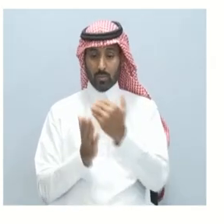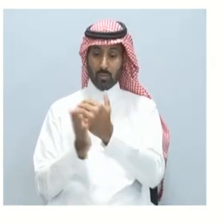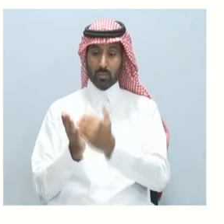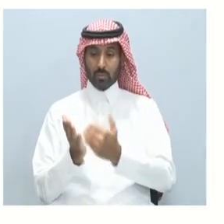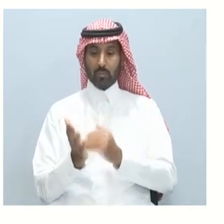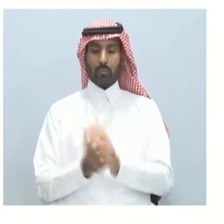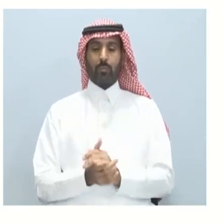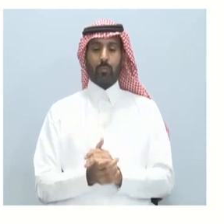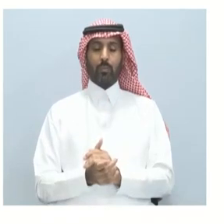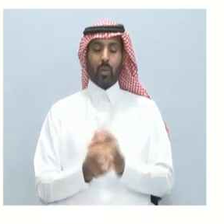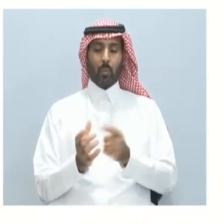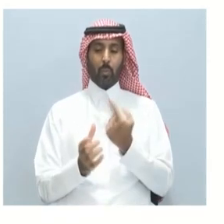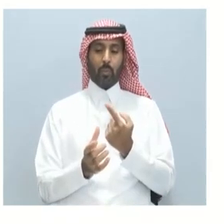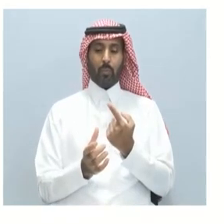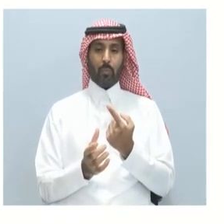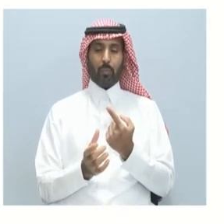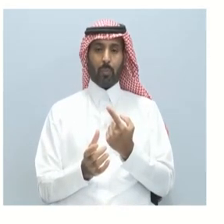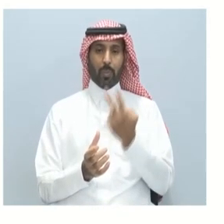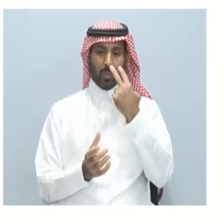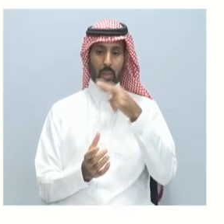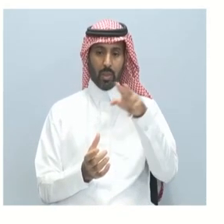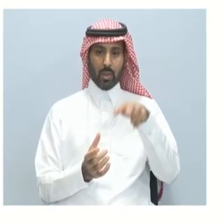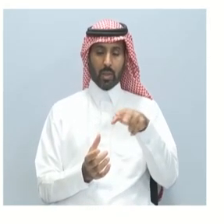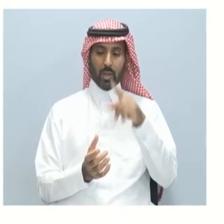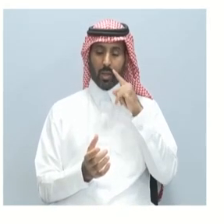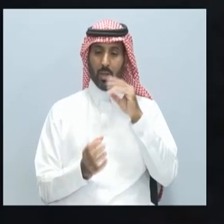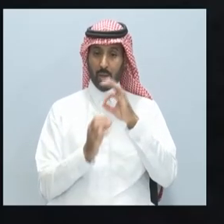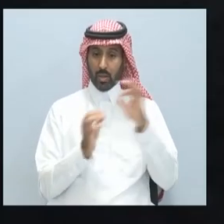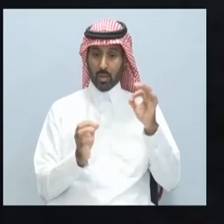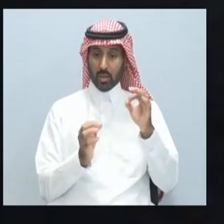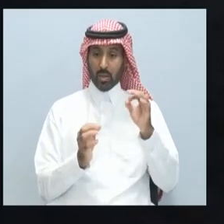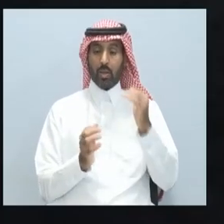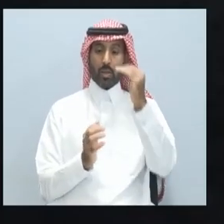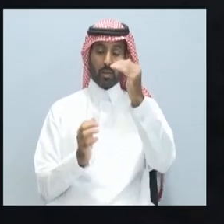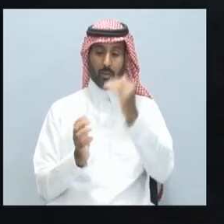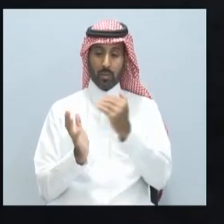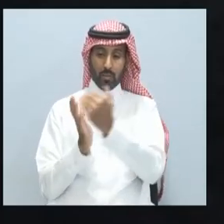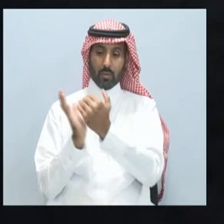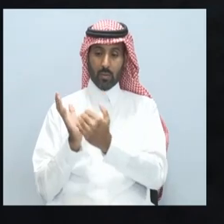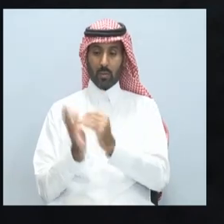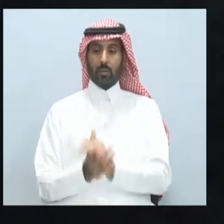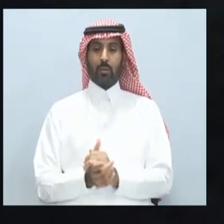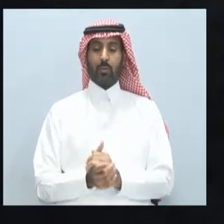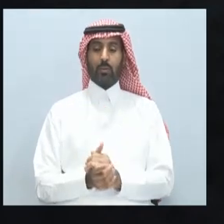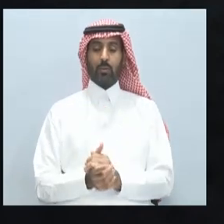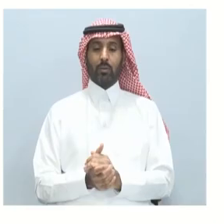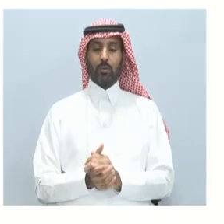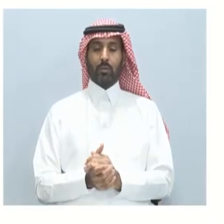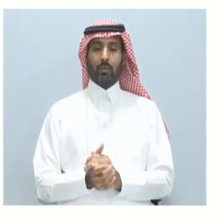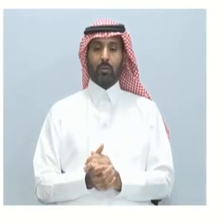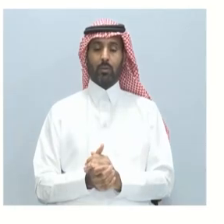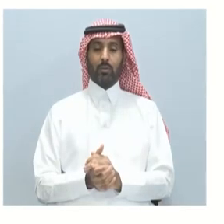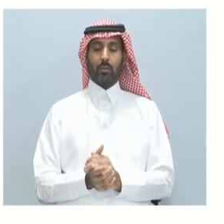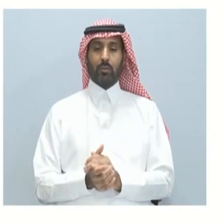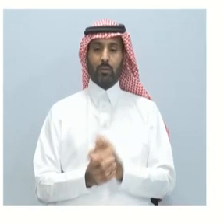on them. We have the first one. Of course, you can see here that I have the complete paragraph in front of you. Just to see that